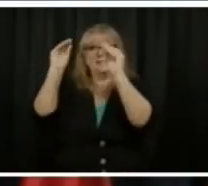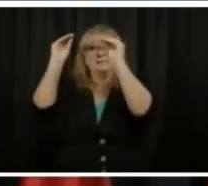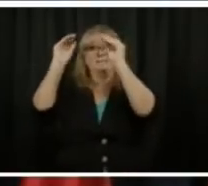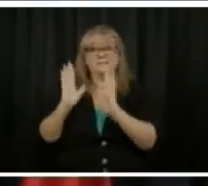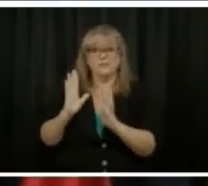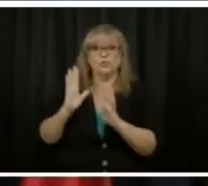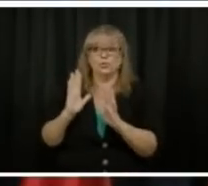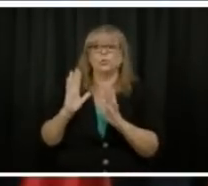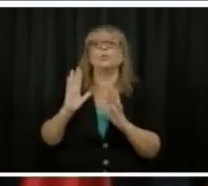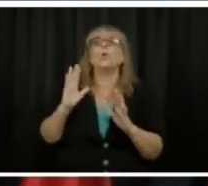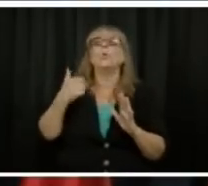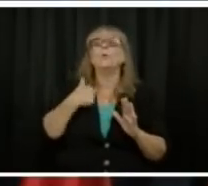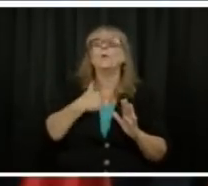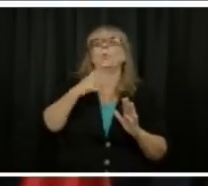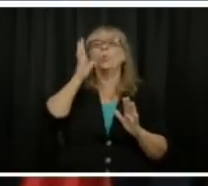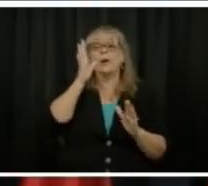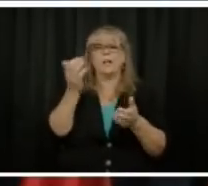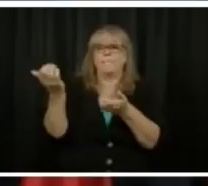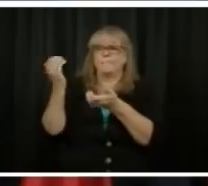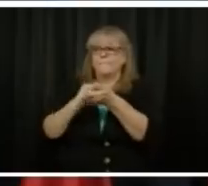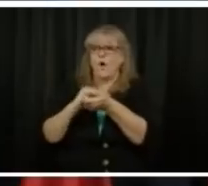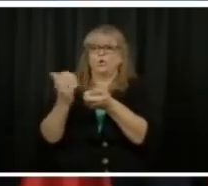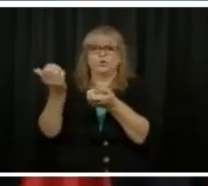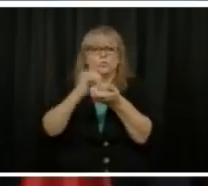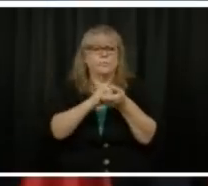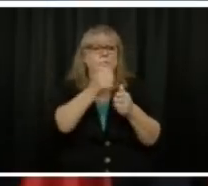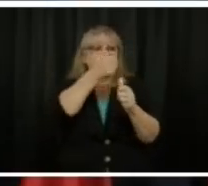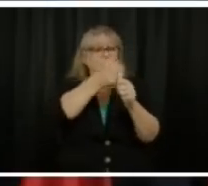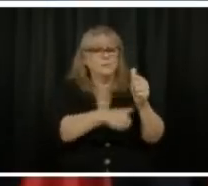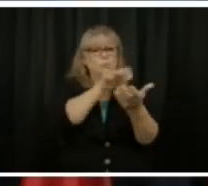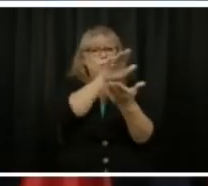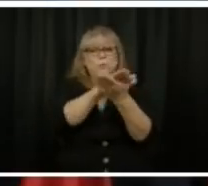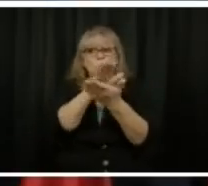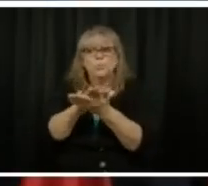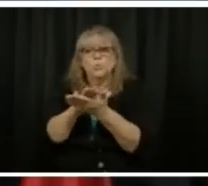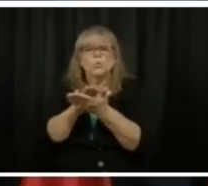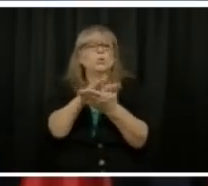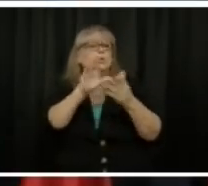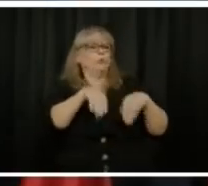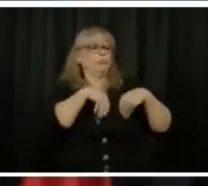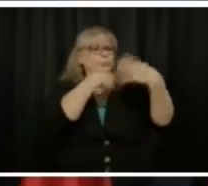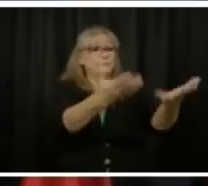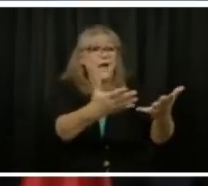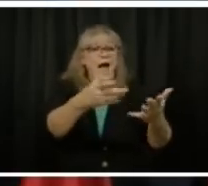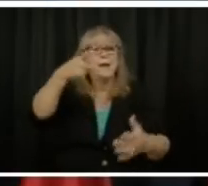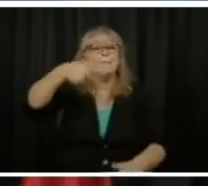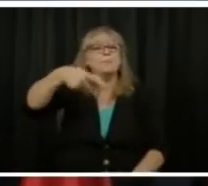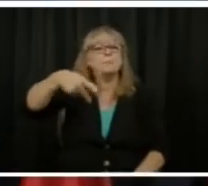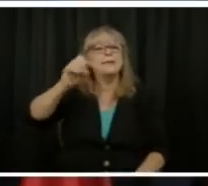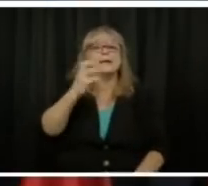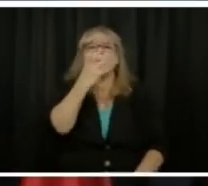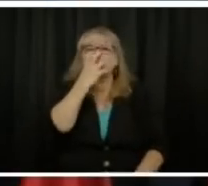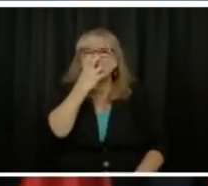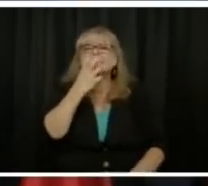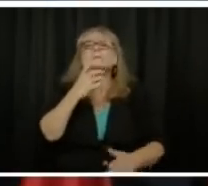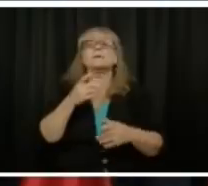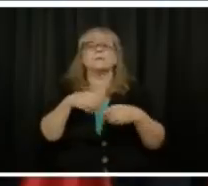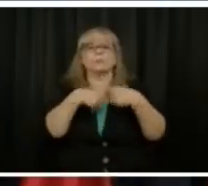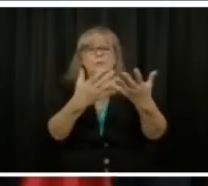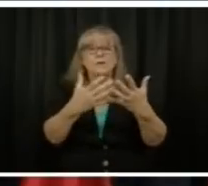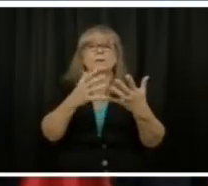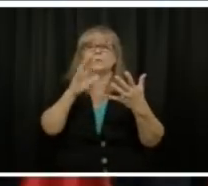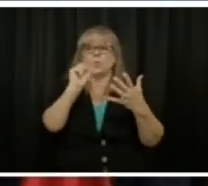will be sending hundreds of thousands of medical-grade masks to schools. We hope that they purchase additional ones for teachers and personnel who face students,